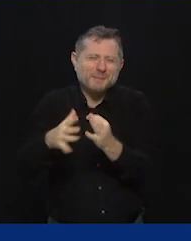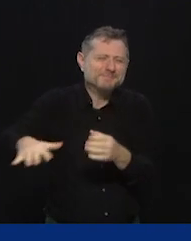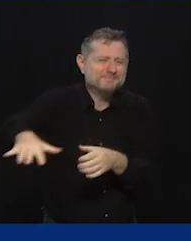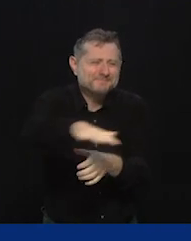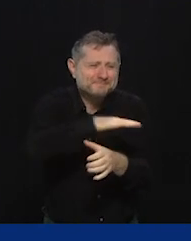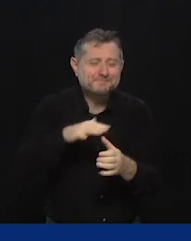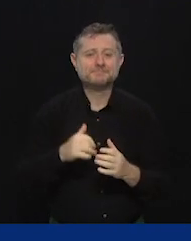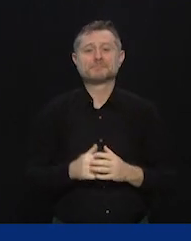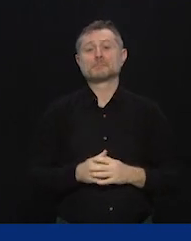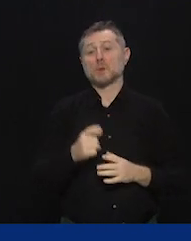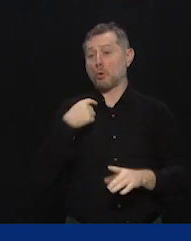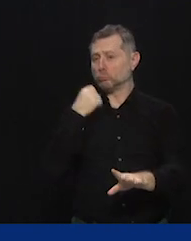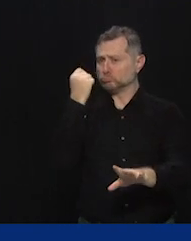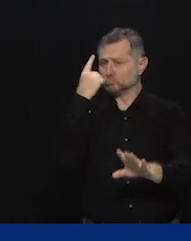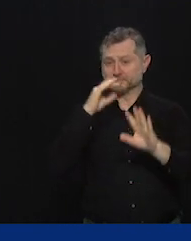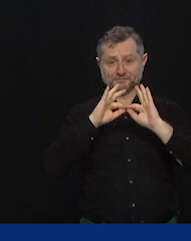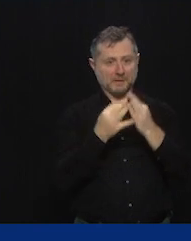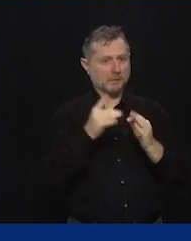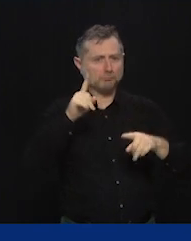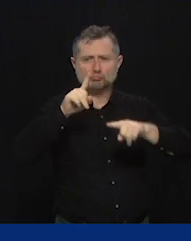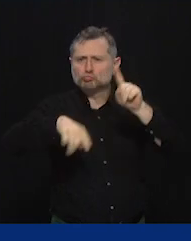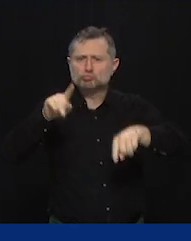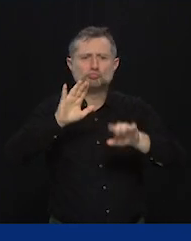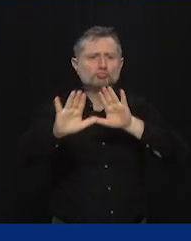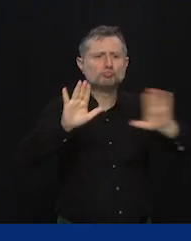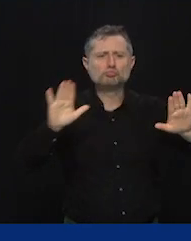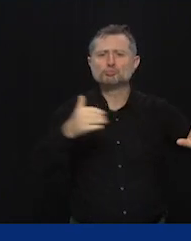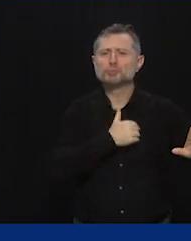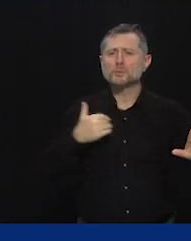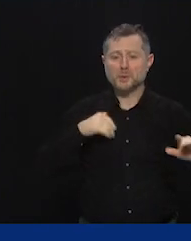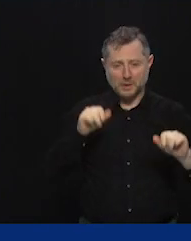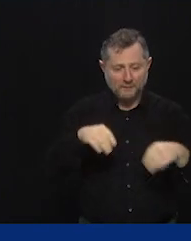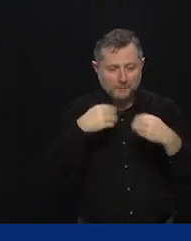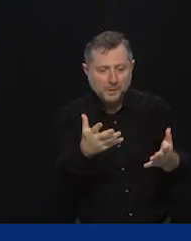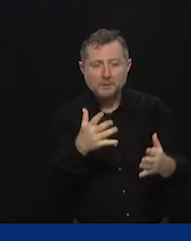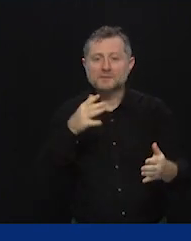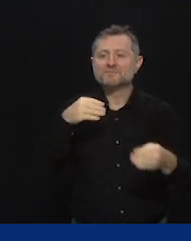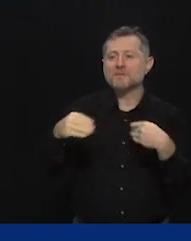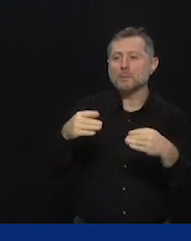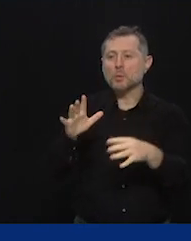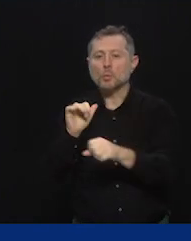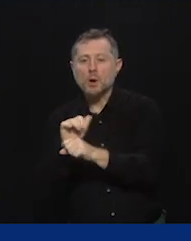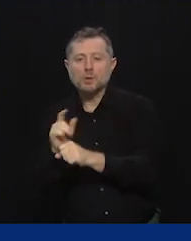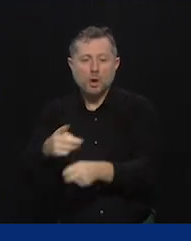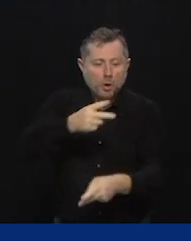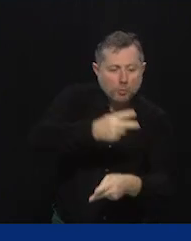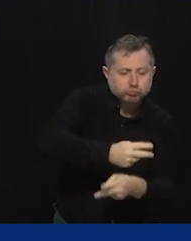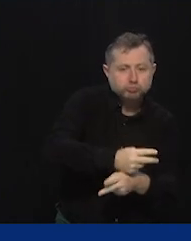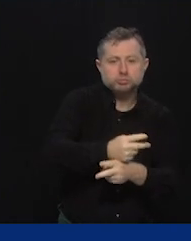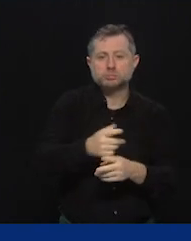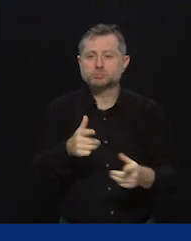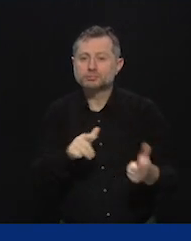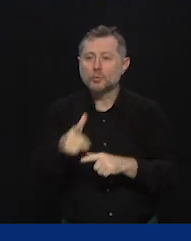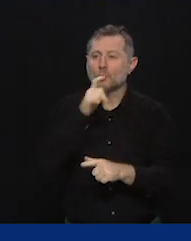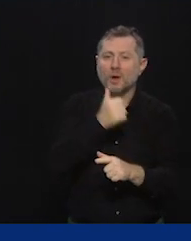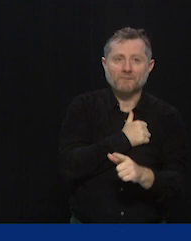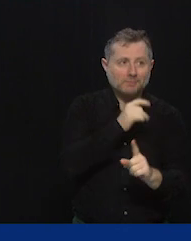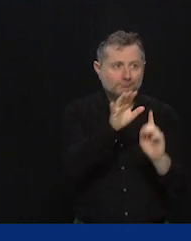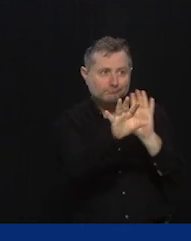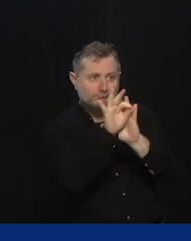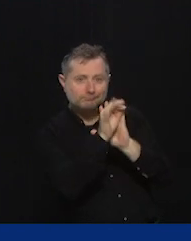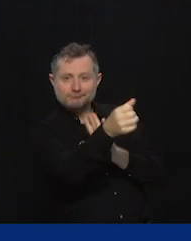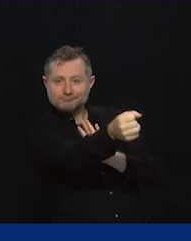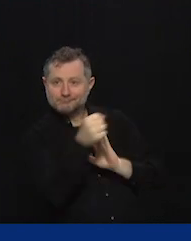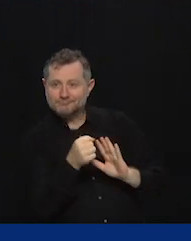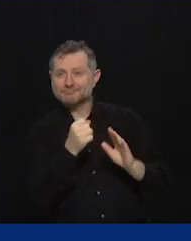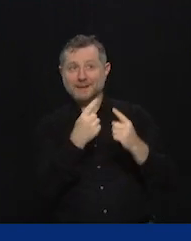providing the ability of workers to care for those they love and who depend on them. My nonprofit, A Better Balance, was proud to help lead efforts to pass